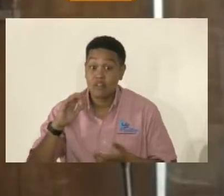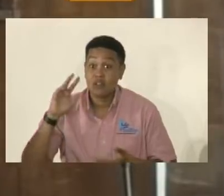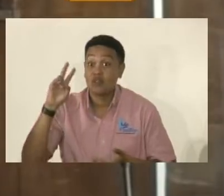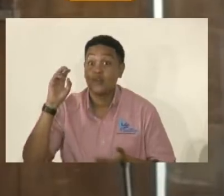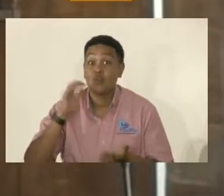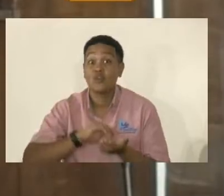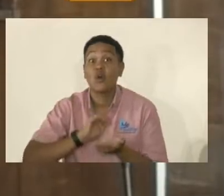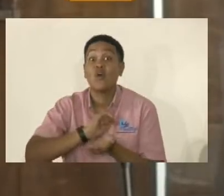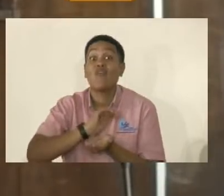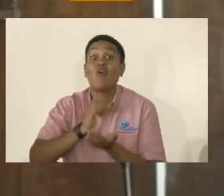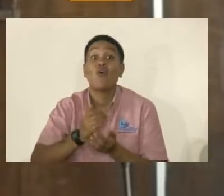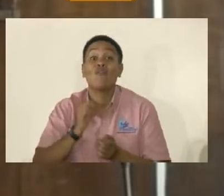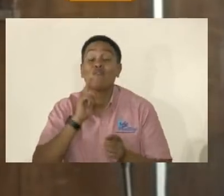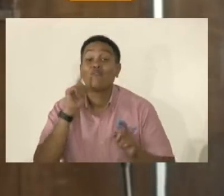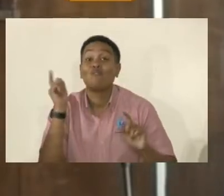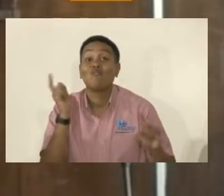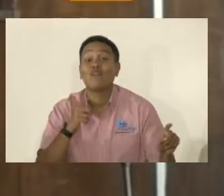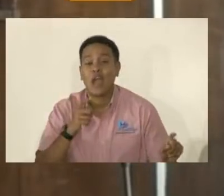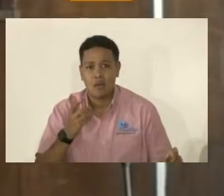penalty.